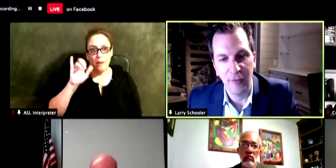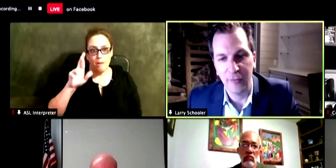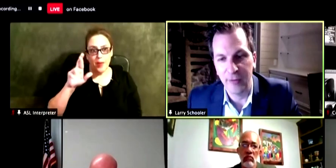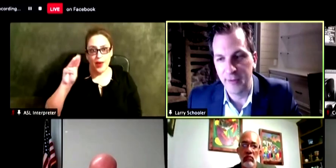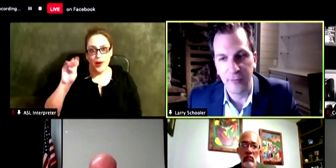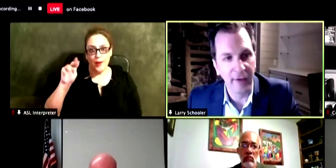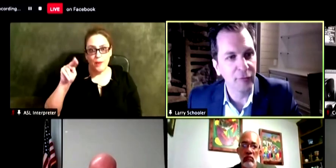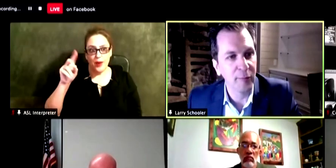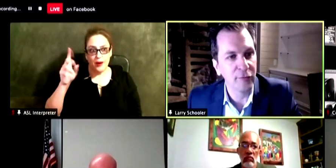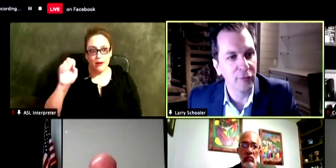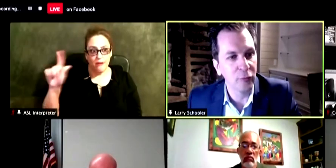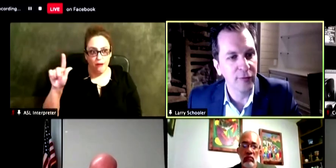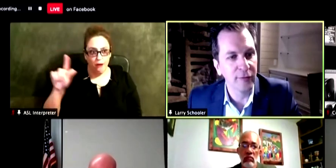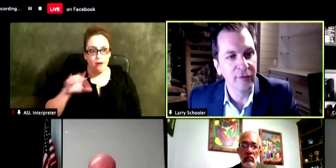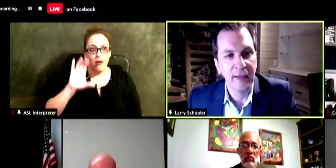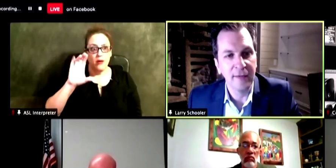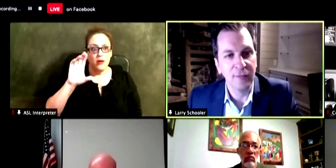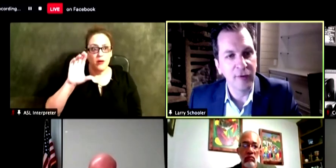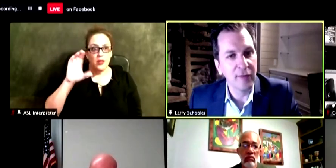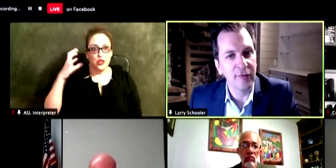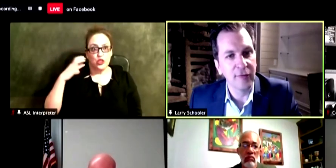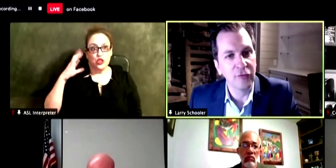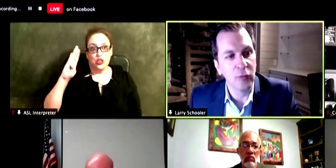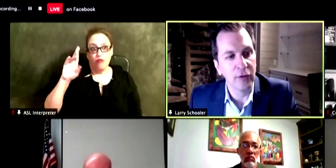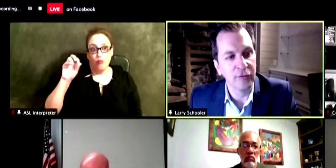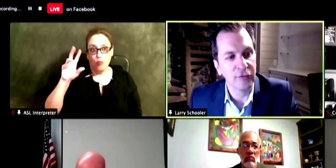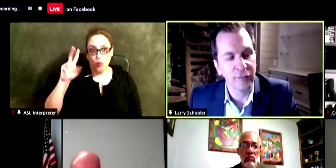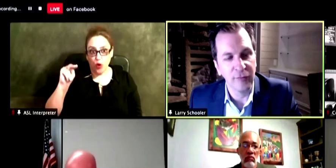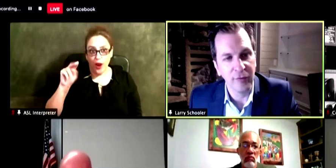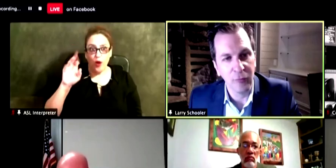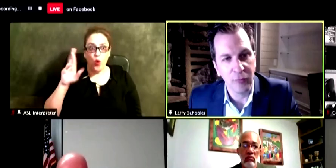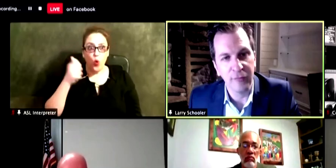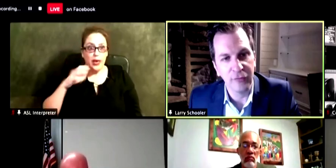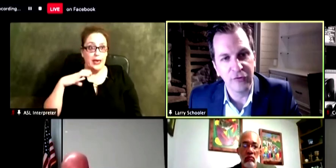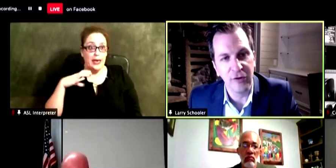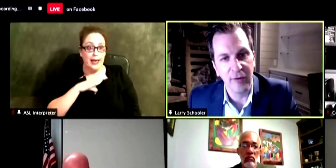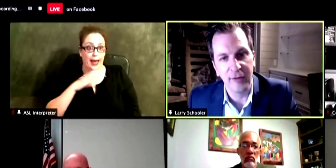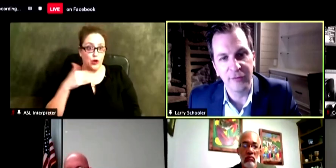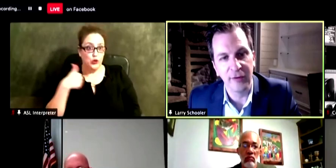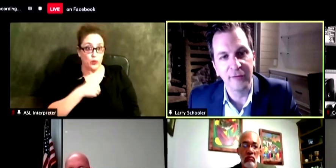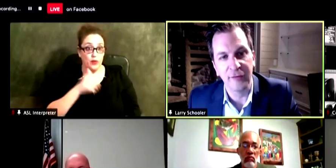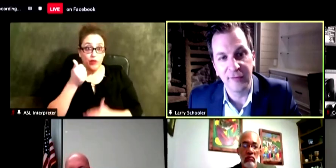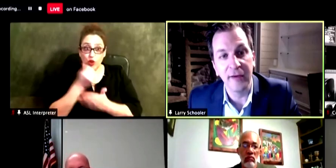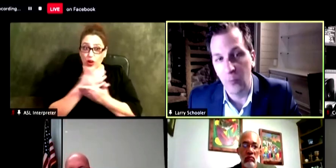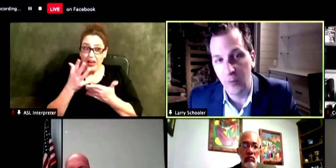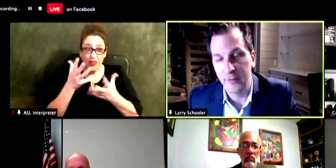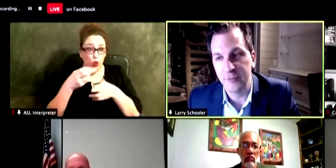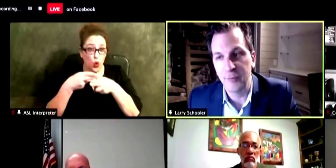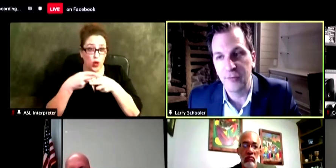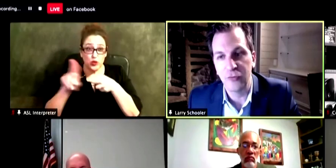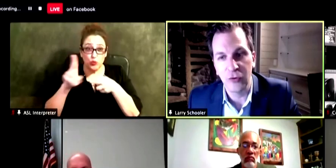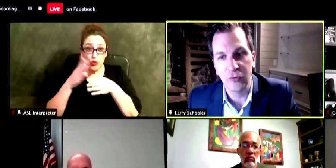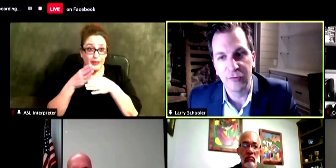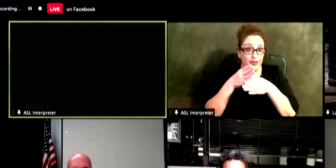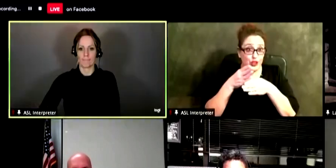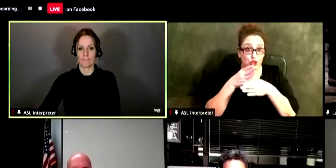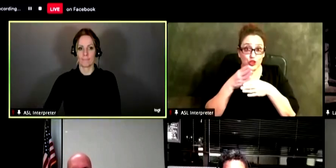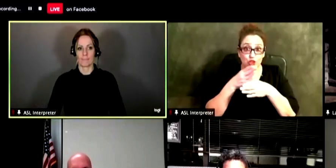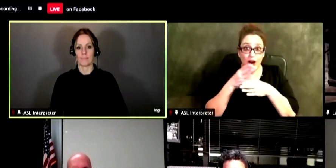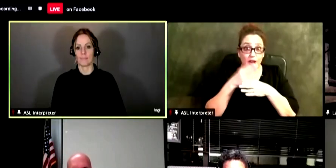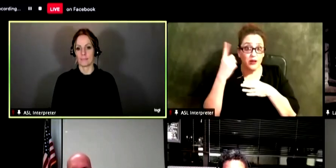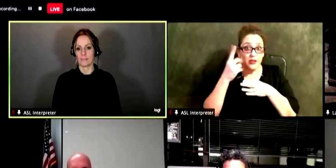Member Fowler, and any other council members still with us. If there's anything that you wanted to just very briefly share as a takeaway, as something that you heard